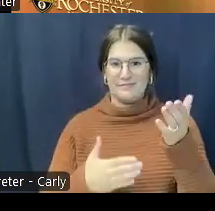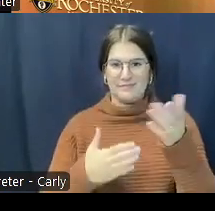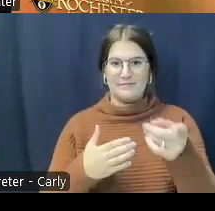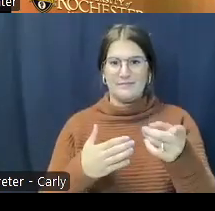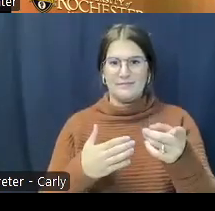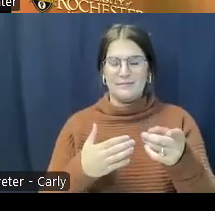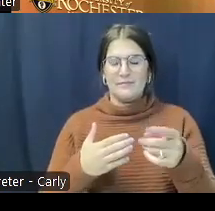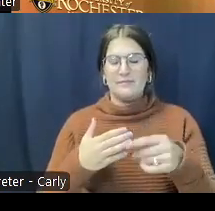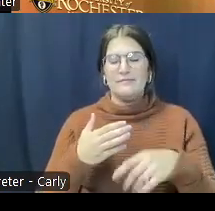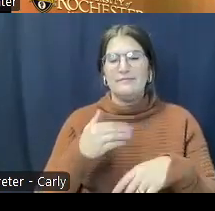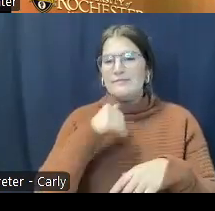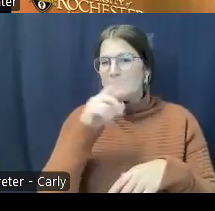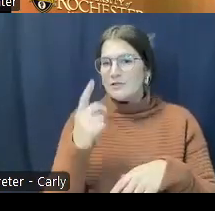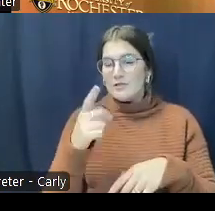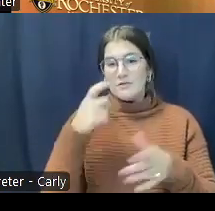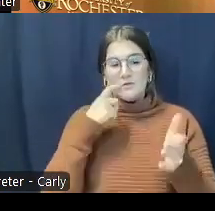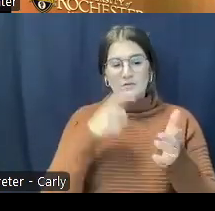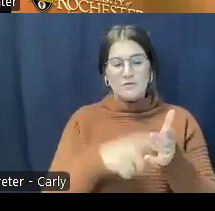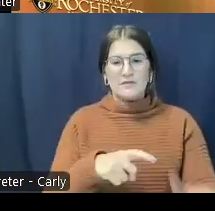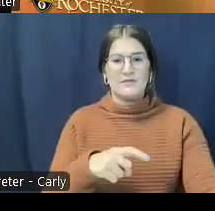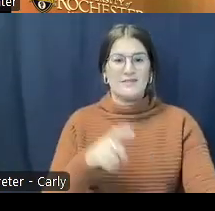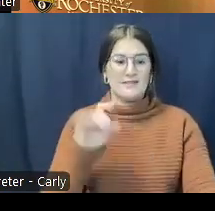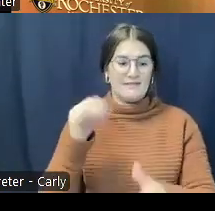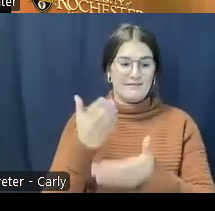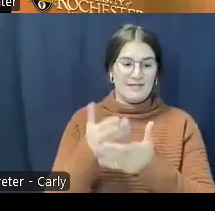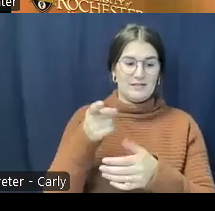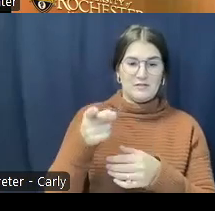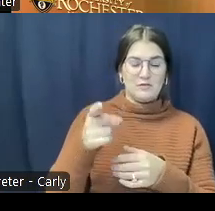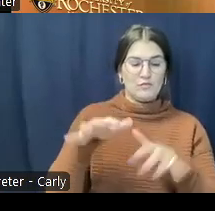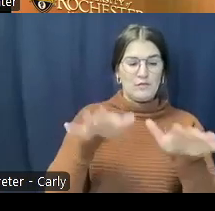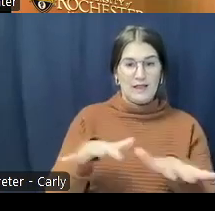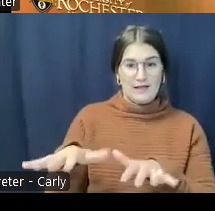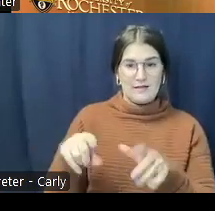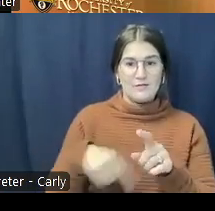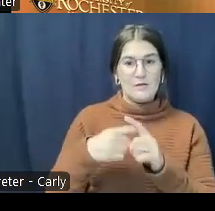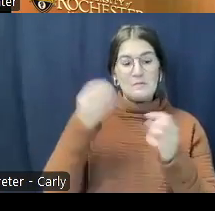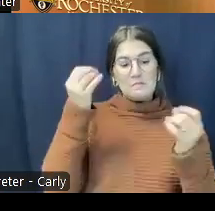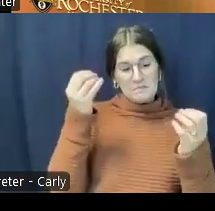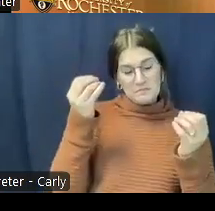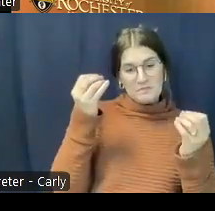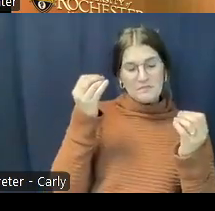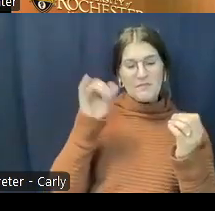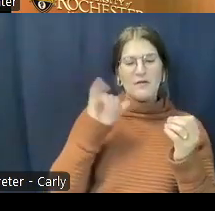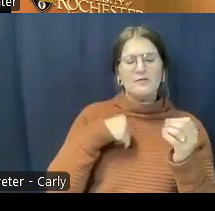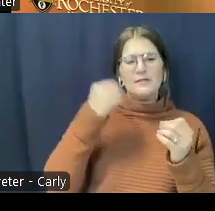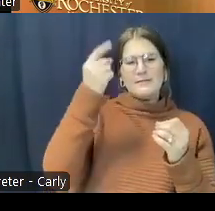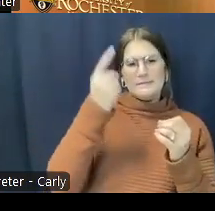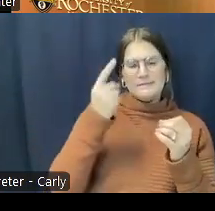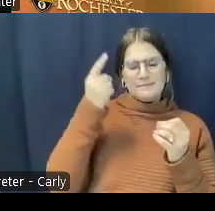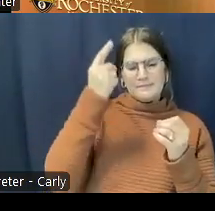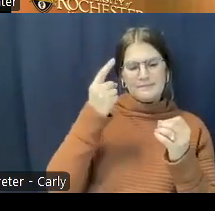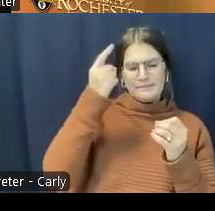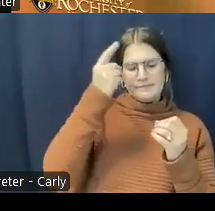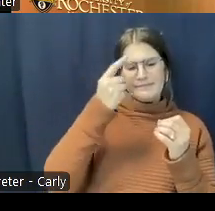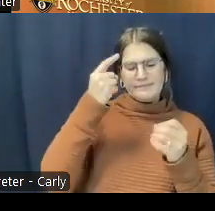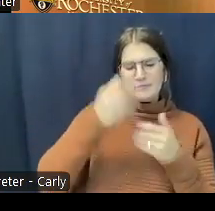in addition to having her notice the fact that she relaxed when she had that thought, we sat with that. I invited her to sit with it and notice